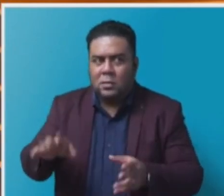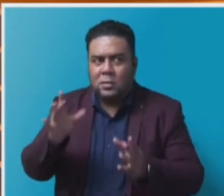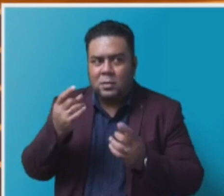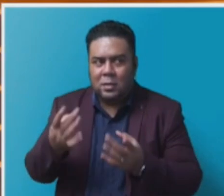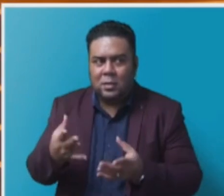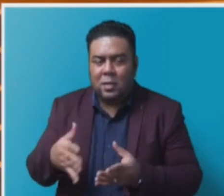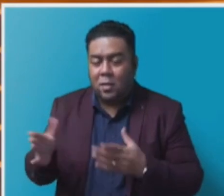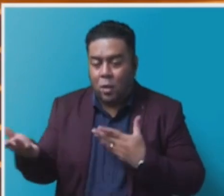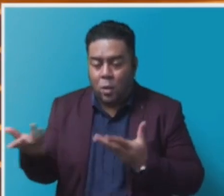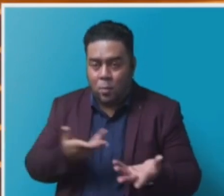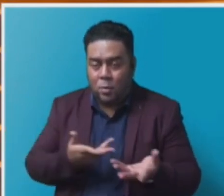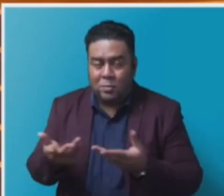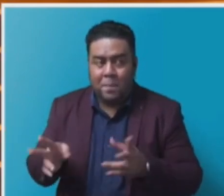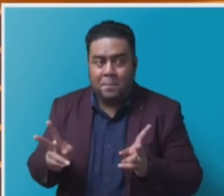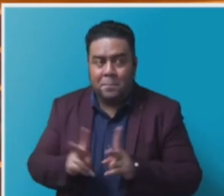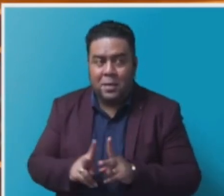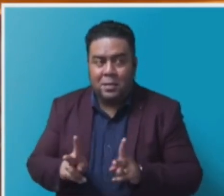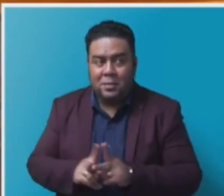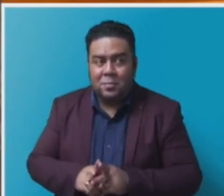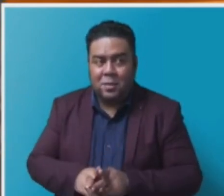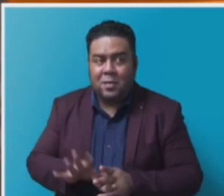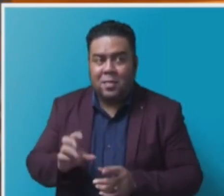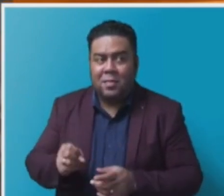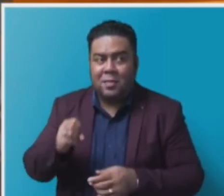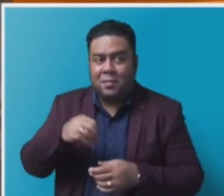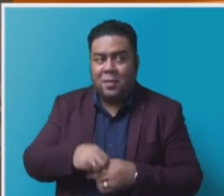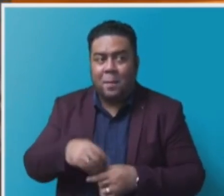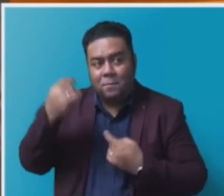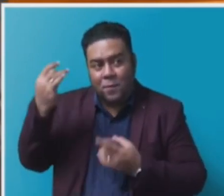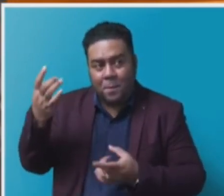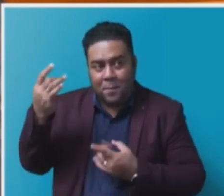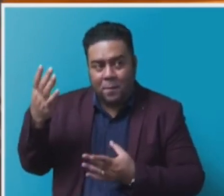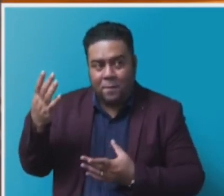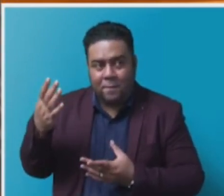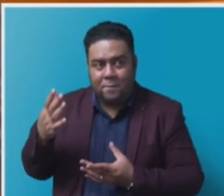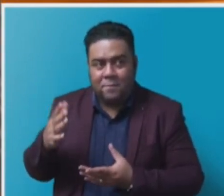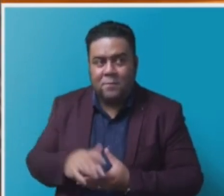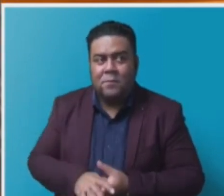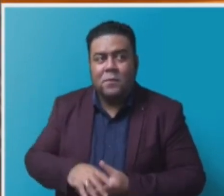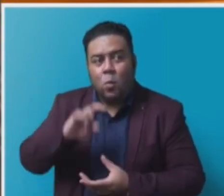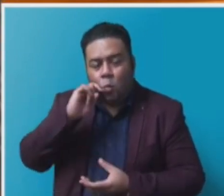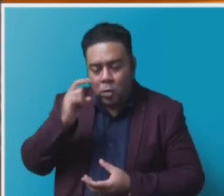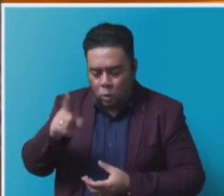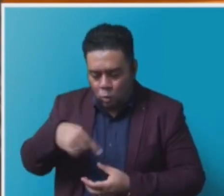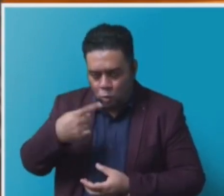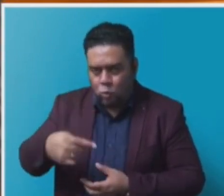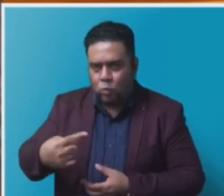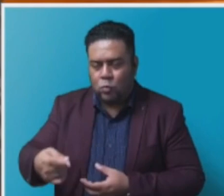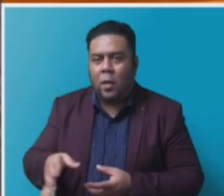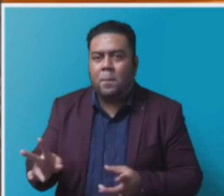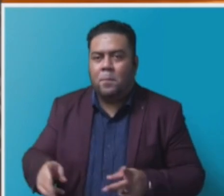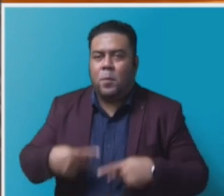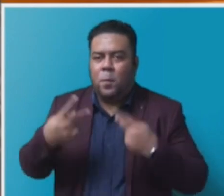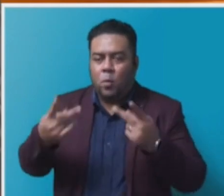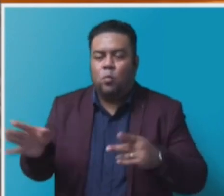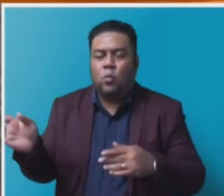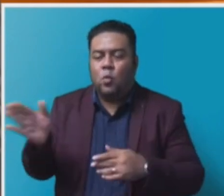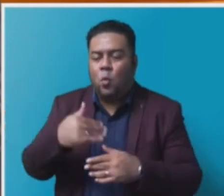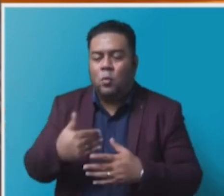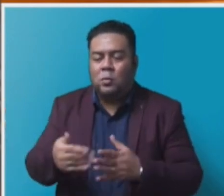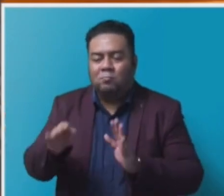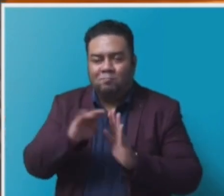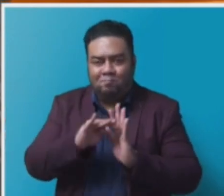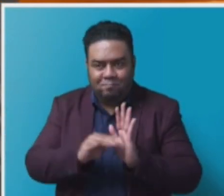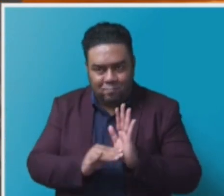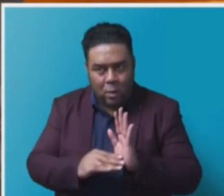of collaboration and partnership that the Department of Information will continue to pursue and promote with all its